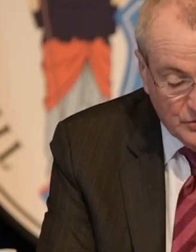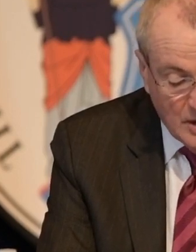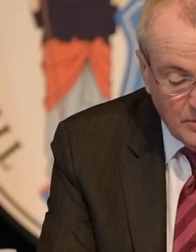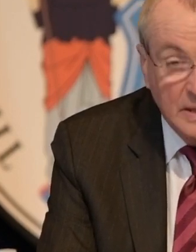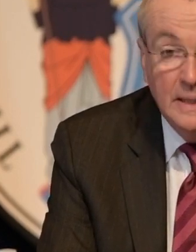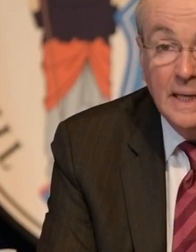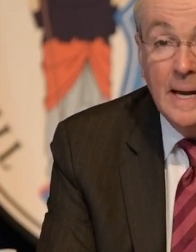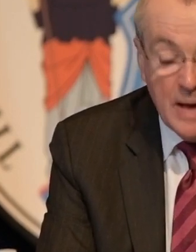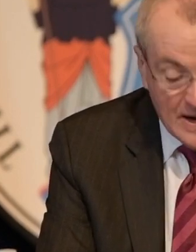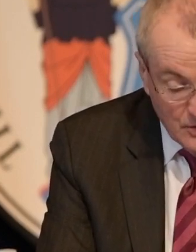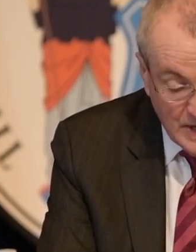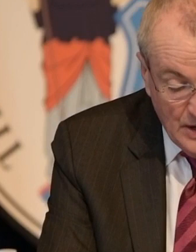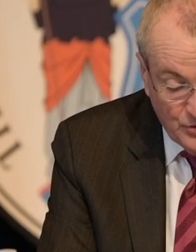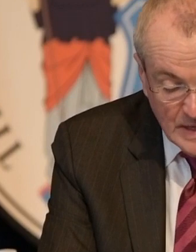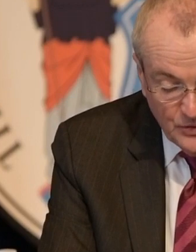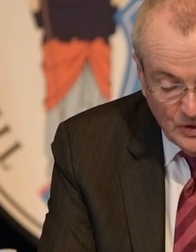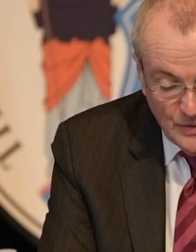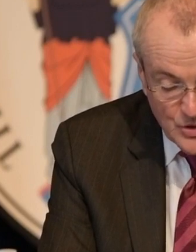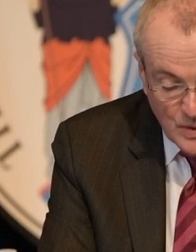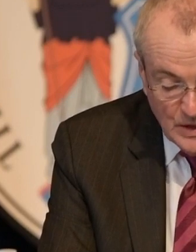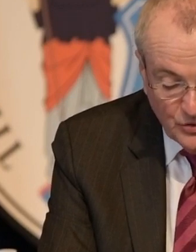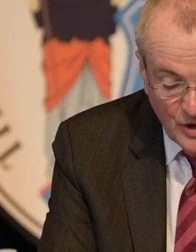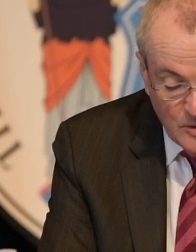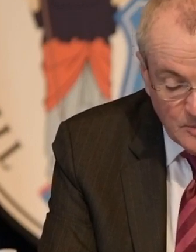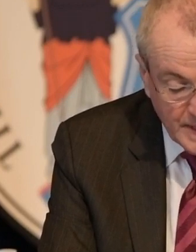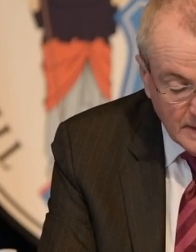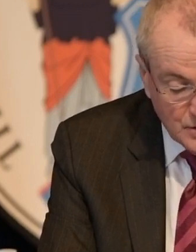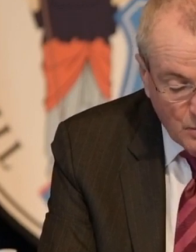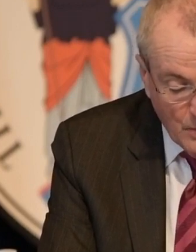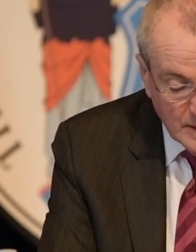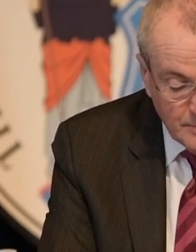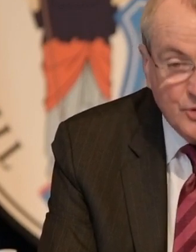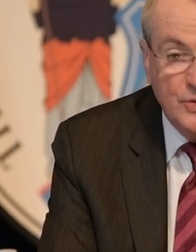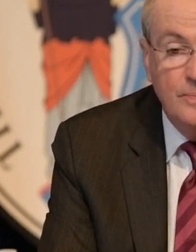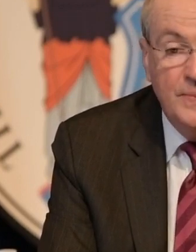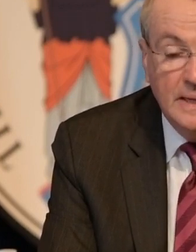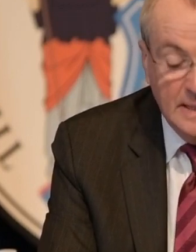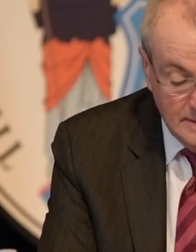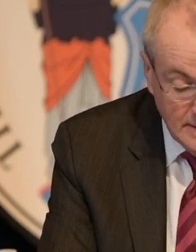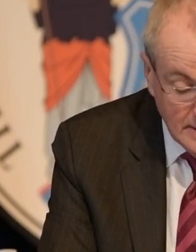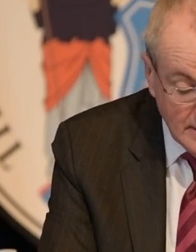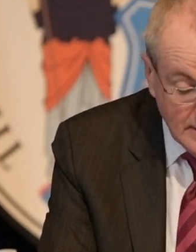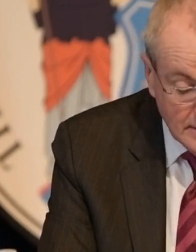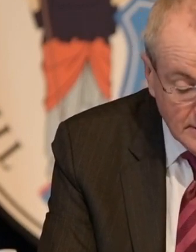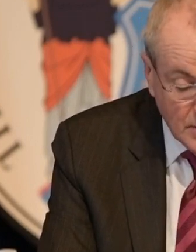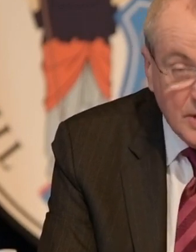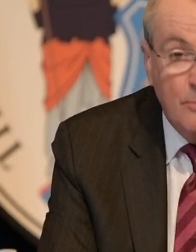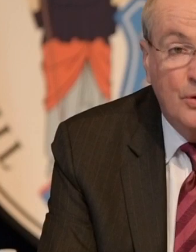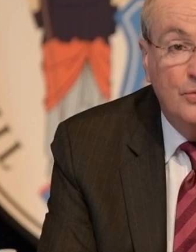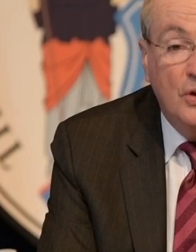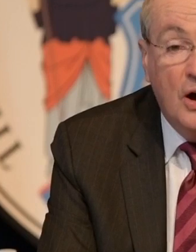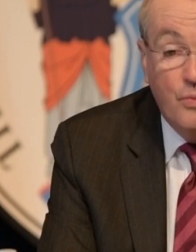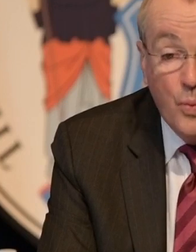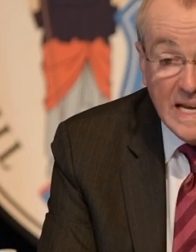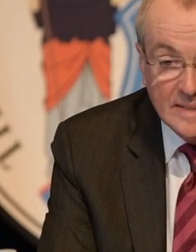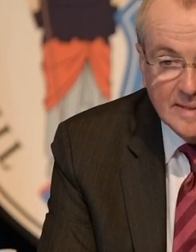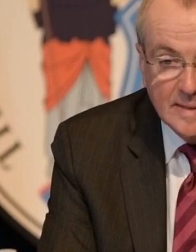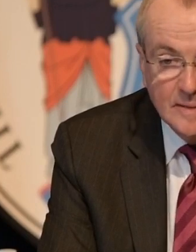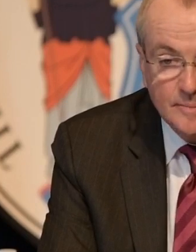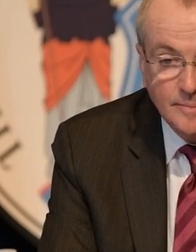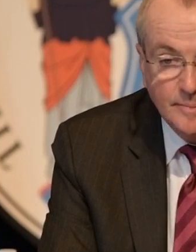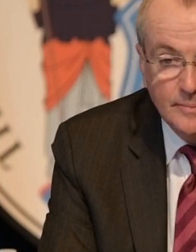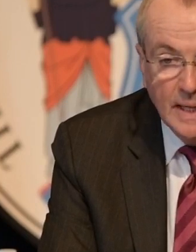cases double in a matter of days are now seeing those rates slow to where we can measure them in the numbers of